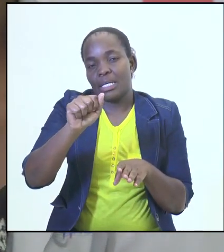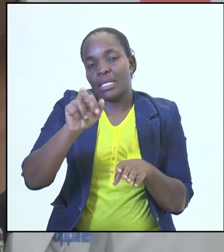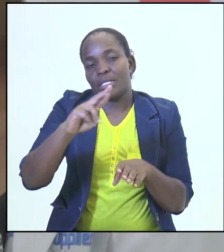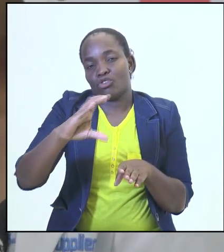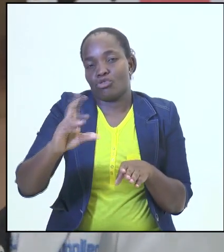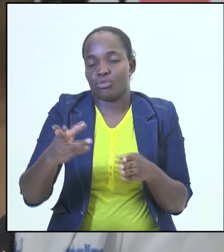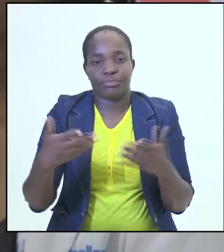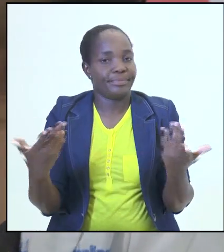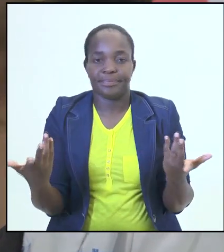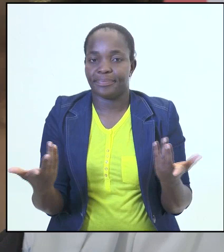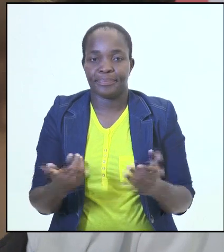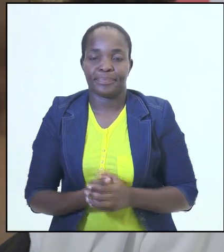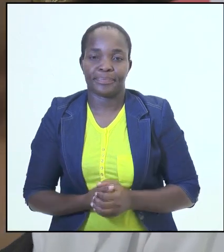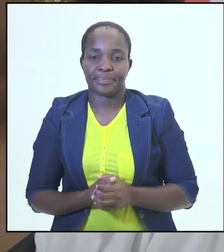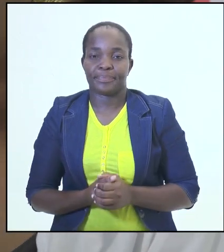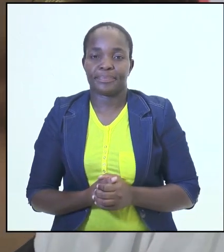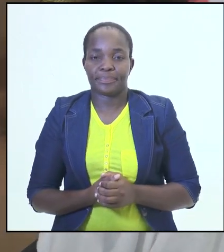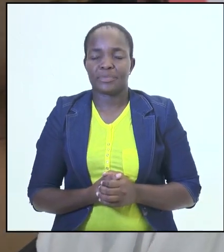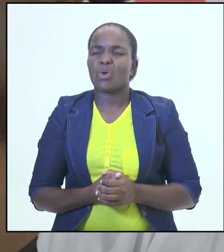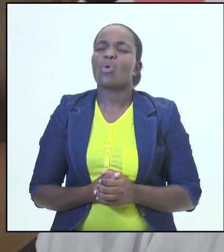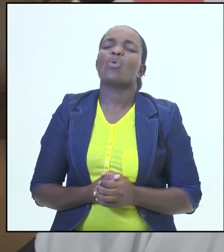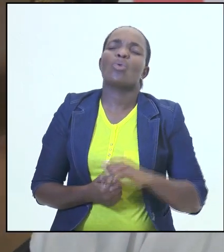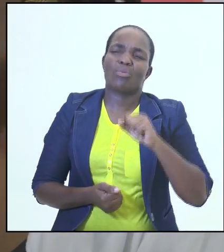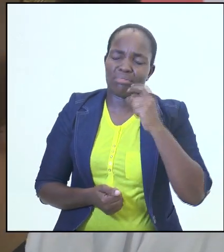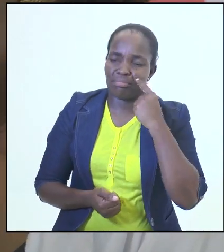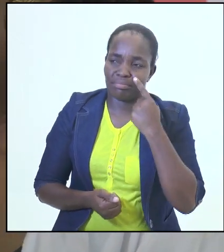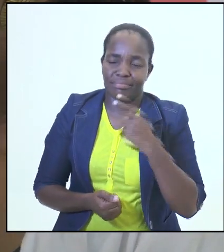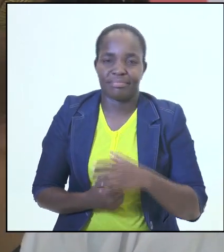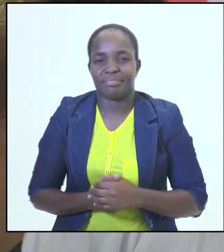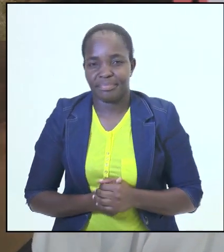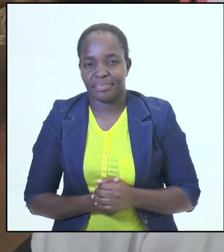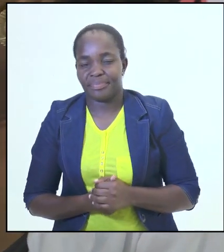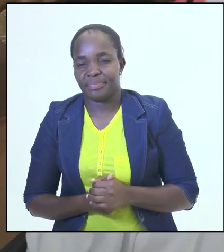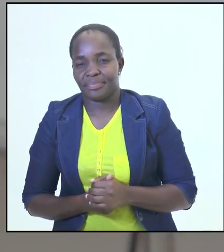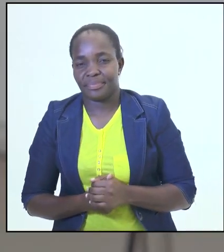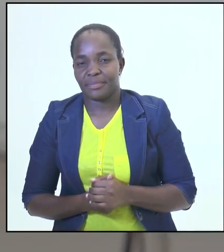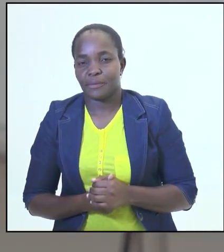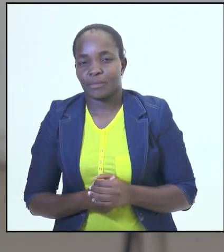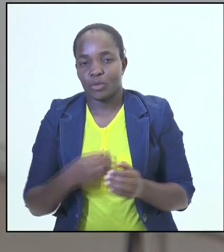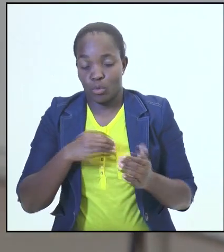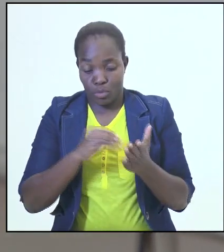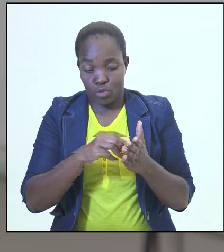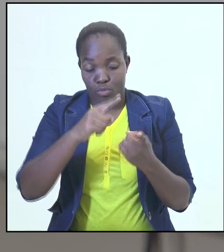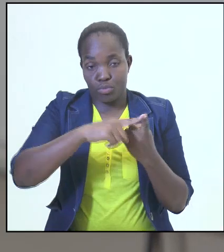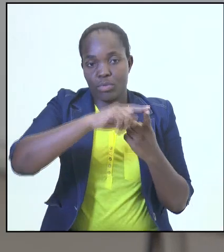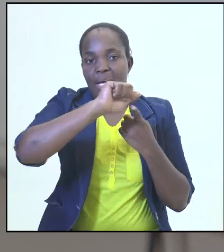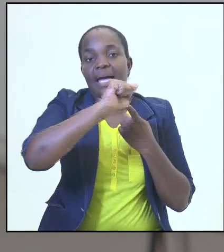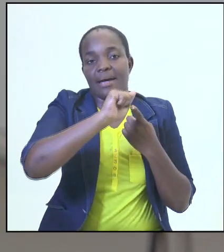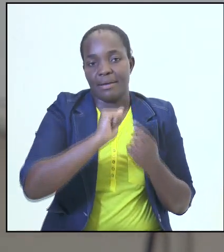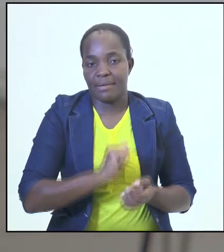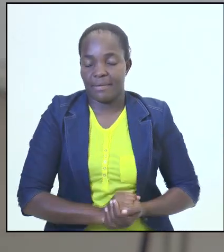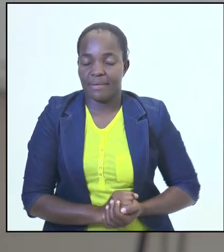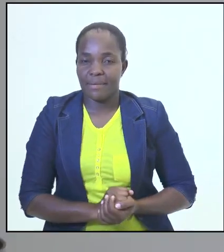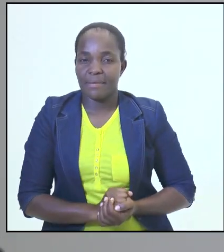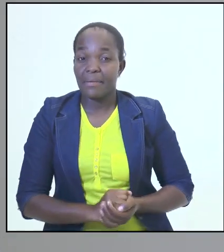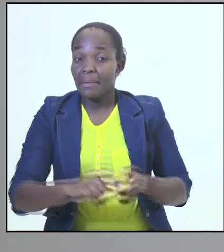plant. I see. We will mark this one A. This